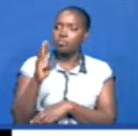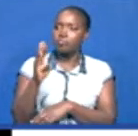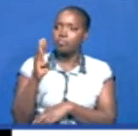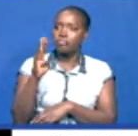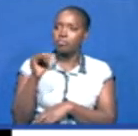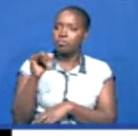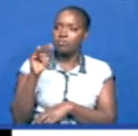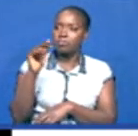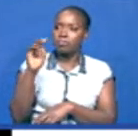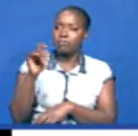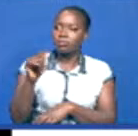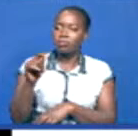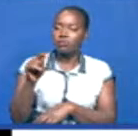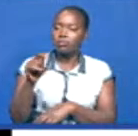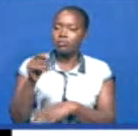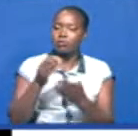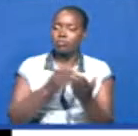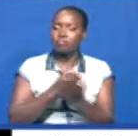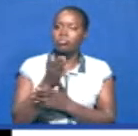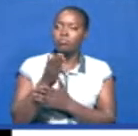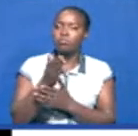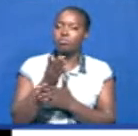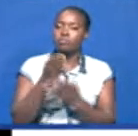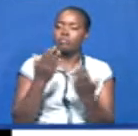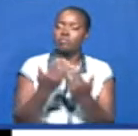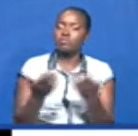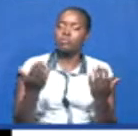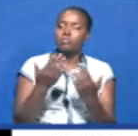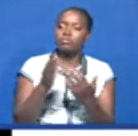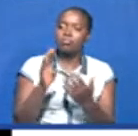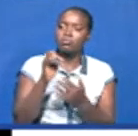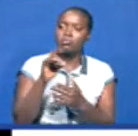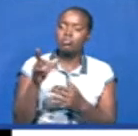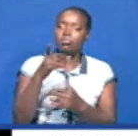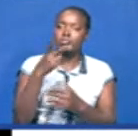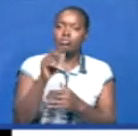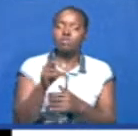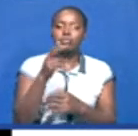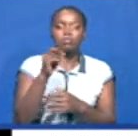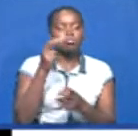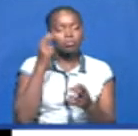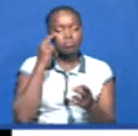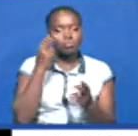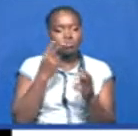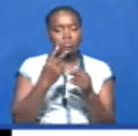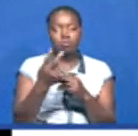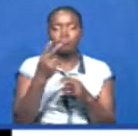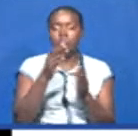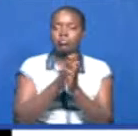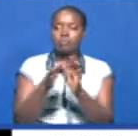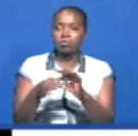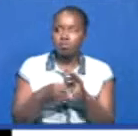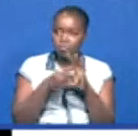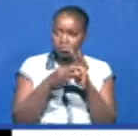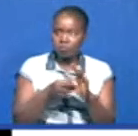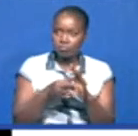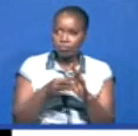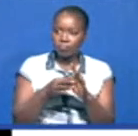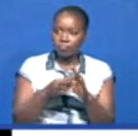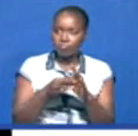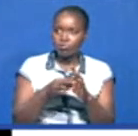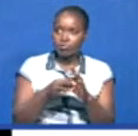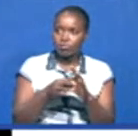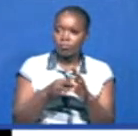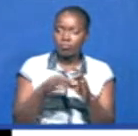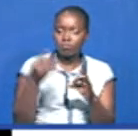Property Bill 2020 that looks forward to the combination of the parallel